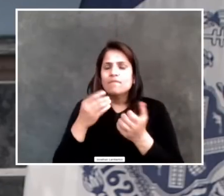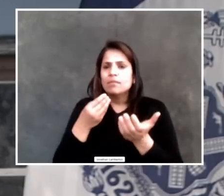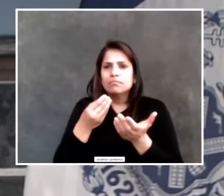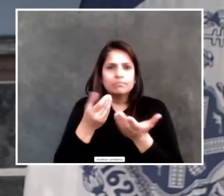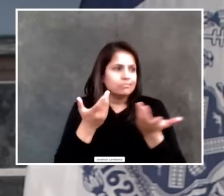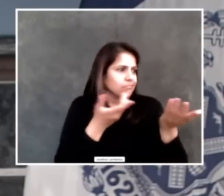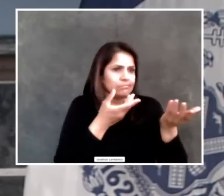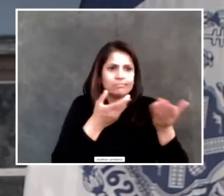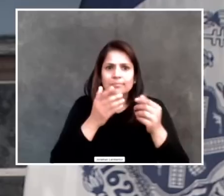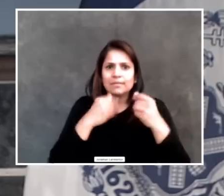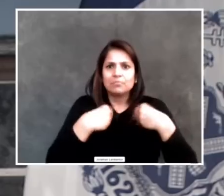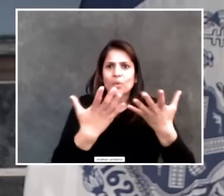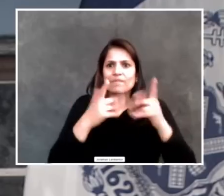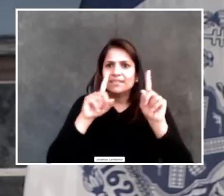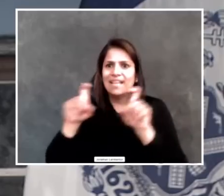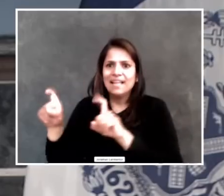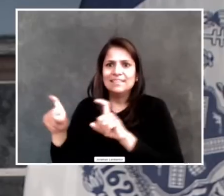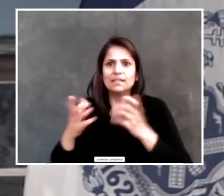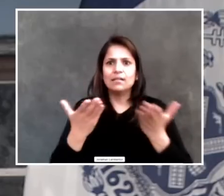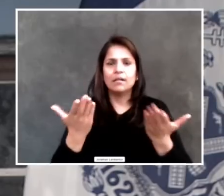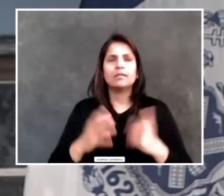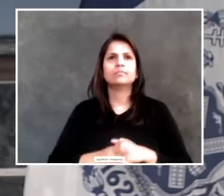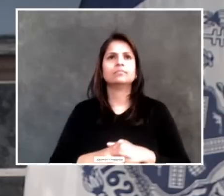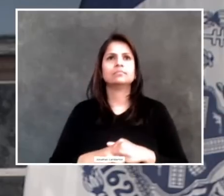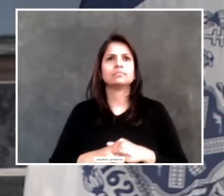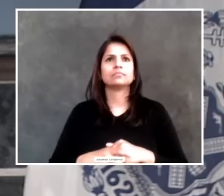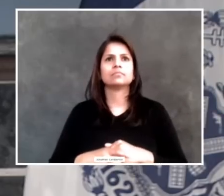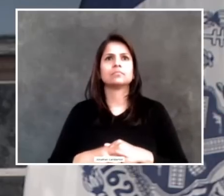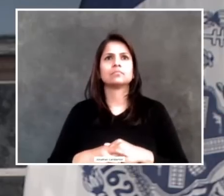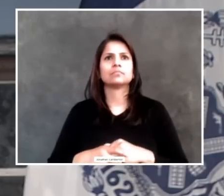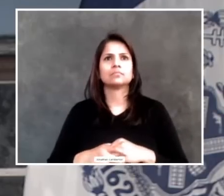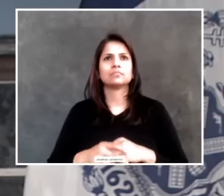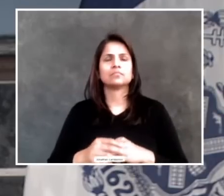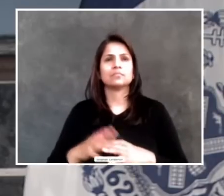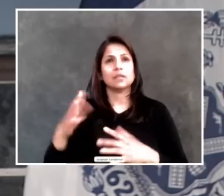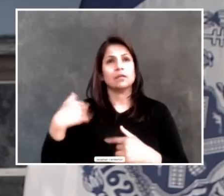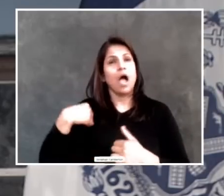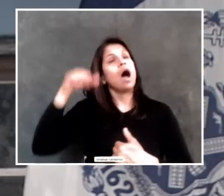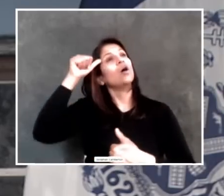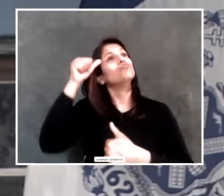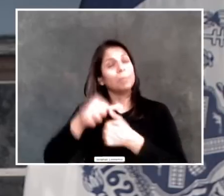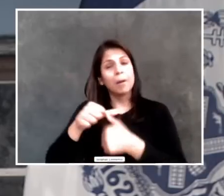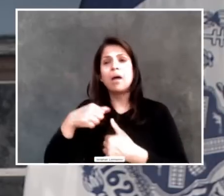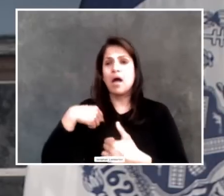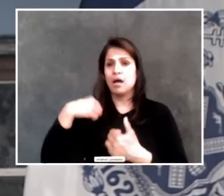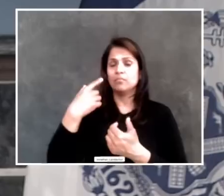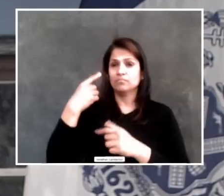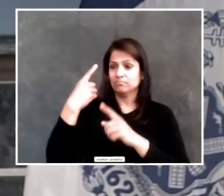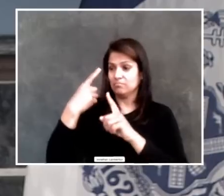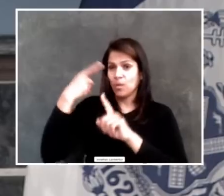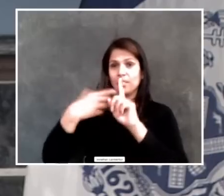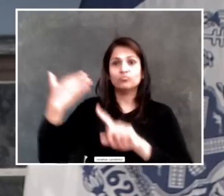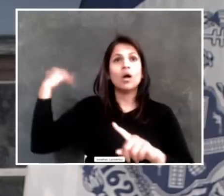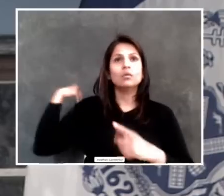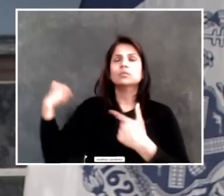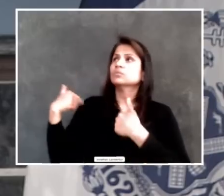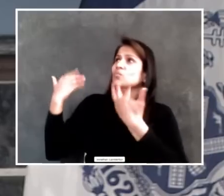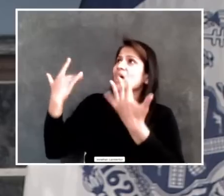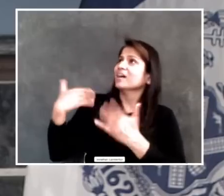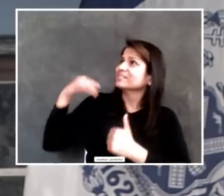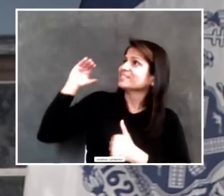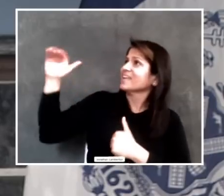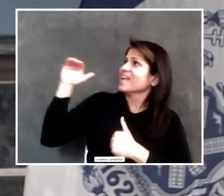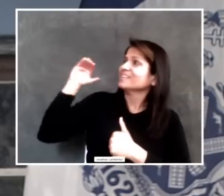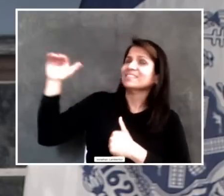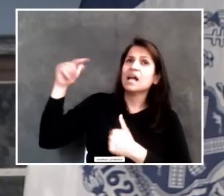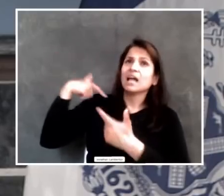for stuff to go down to Atlanta and come back, and it took like 3 days, 4 days. You know, we finally got in New York City. We never had enough. It's expanded in New York City.